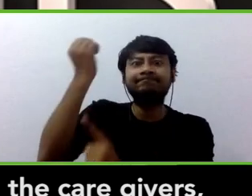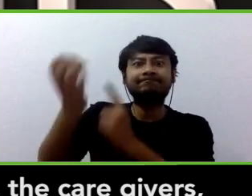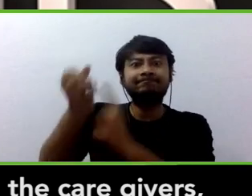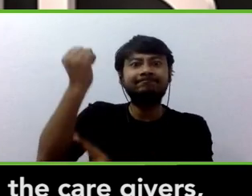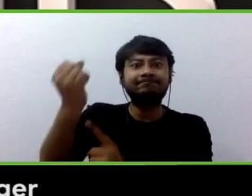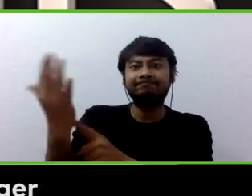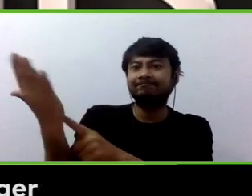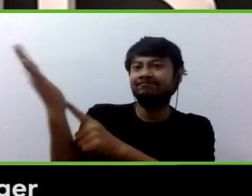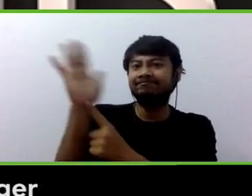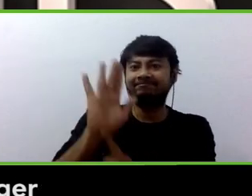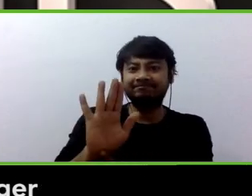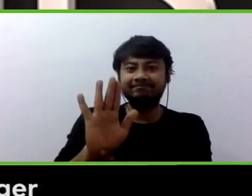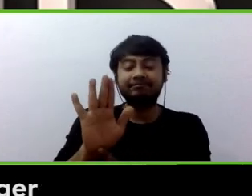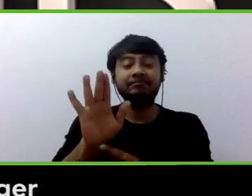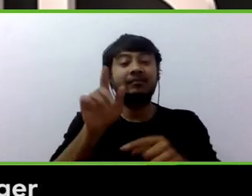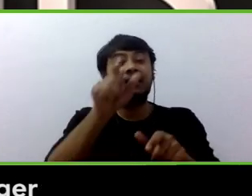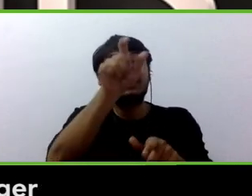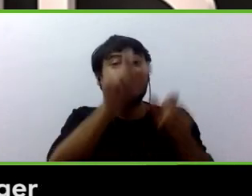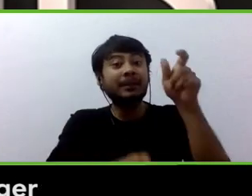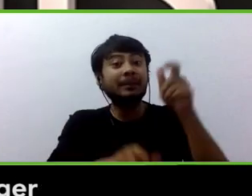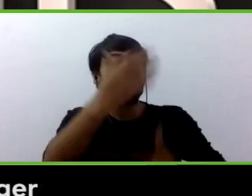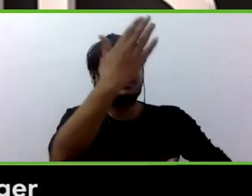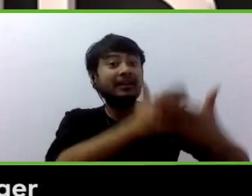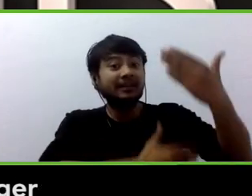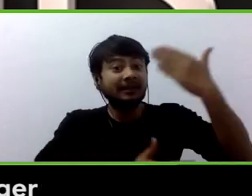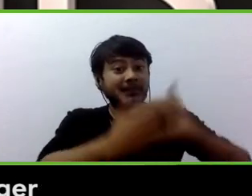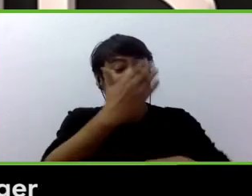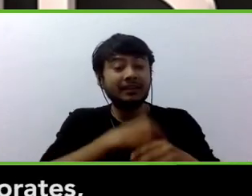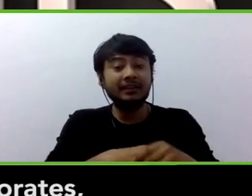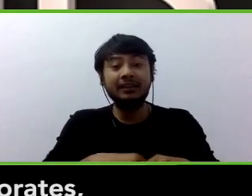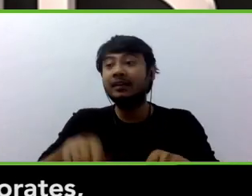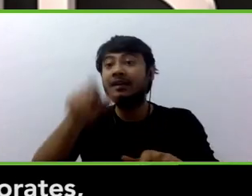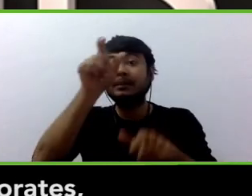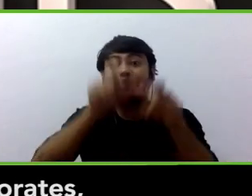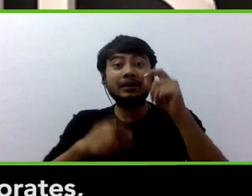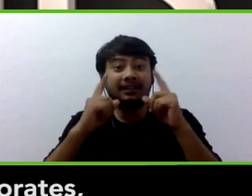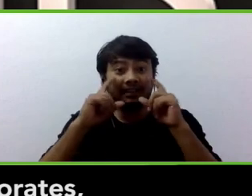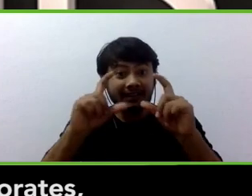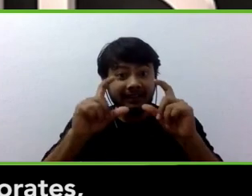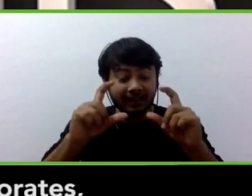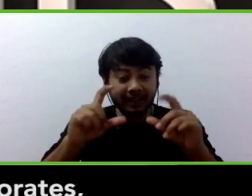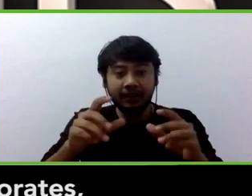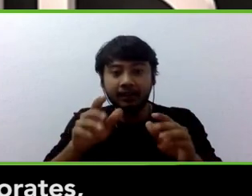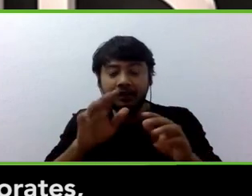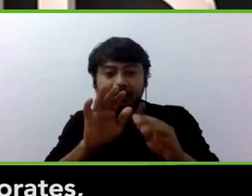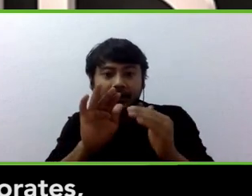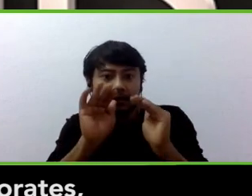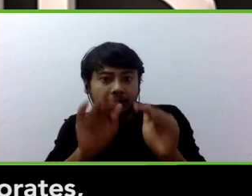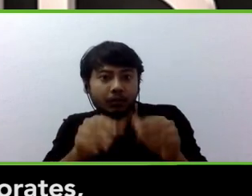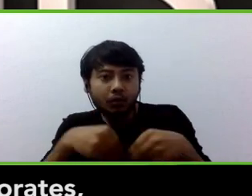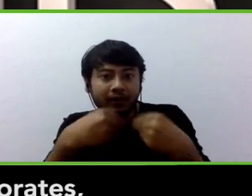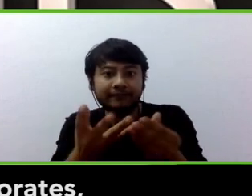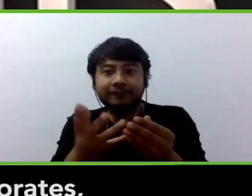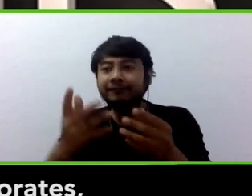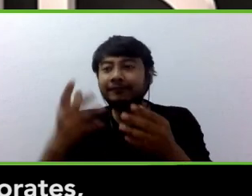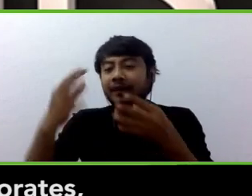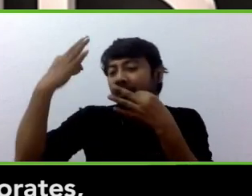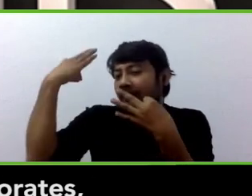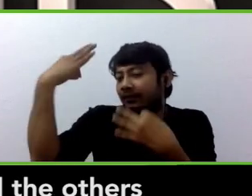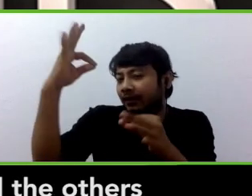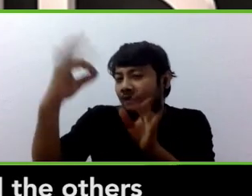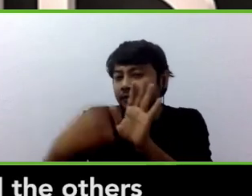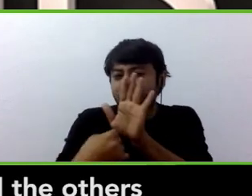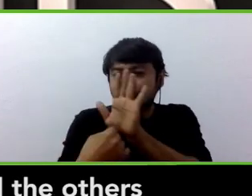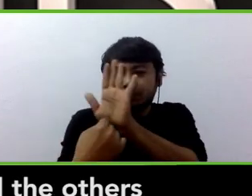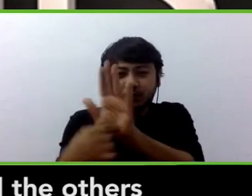the caregivers, the speakers and performers, and the larger community for inclusion, which includes